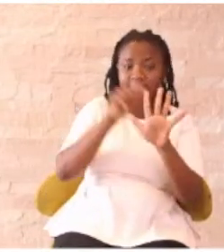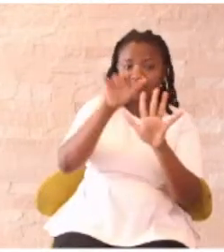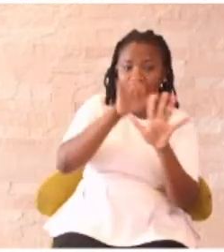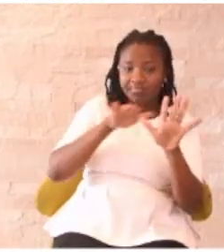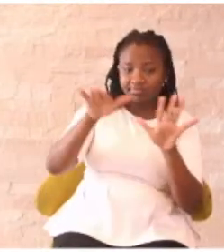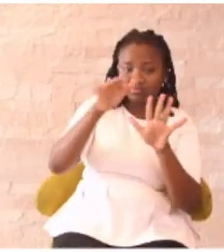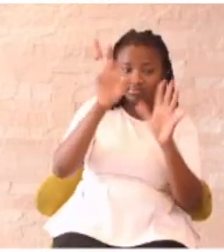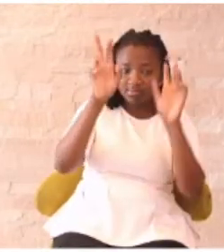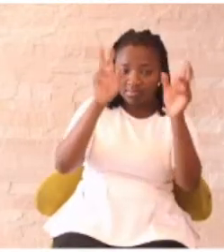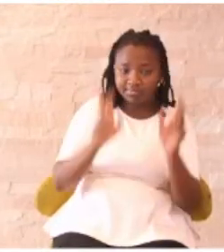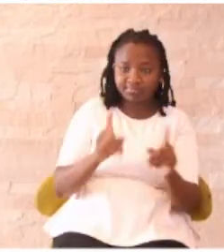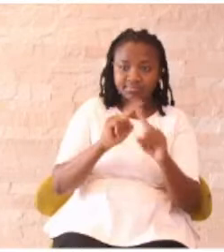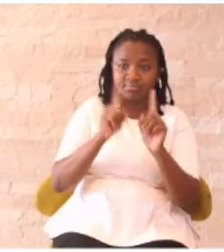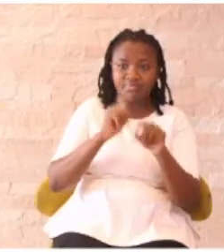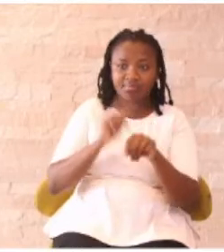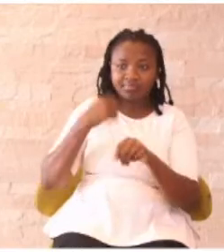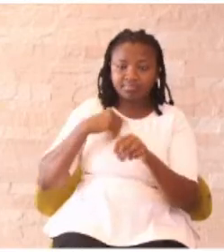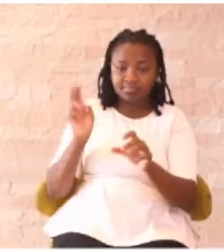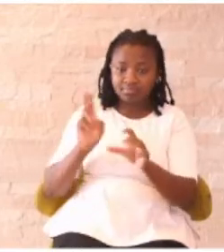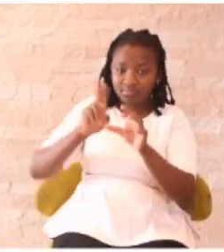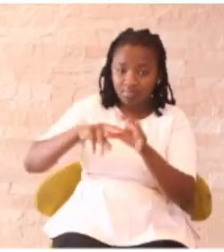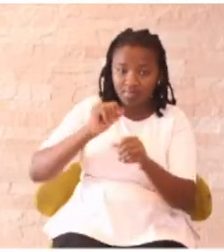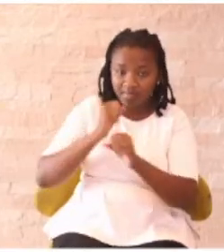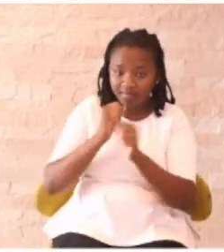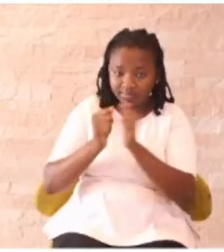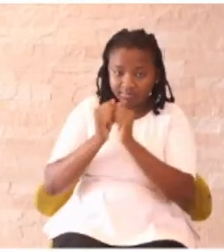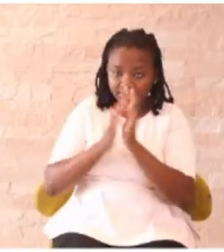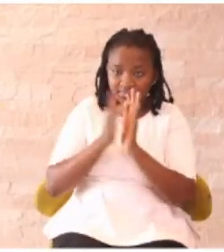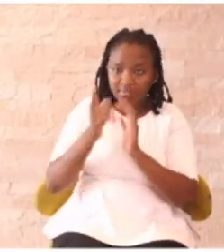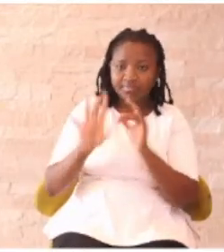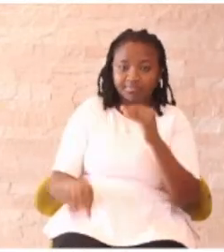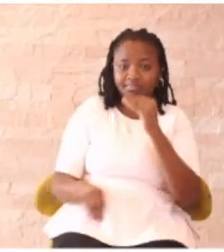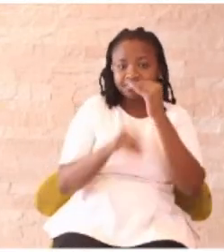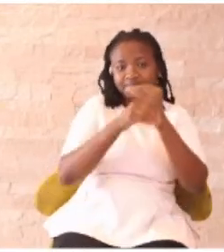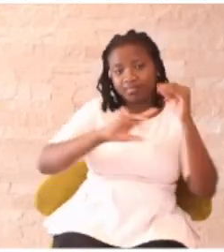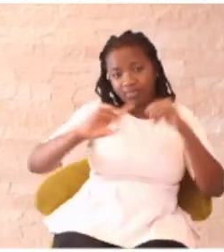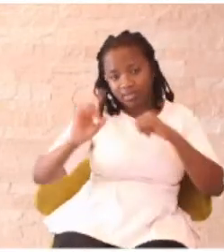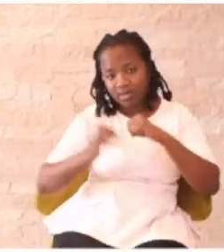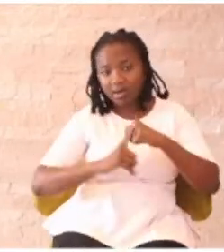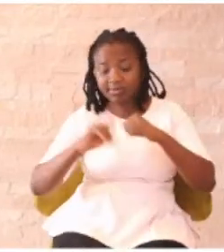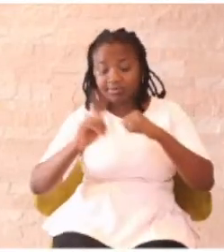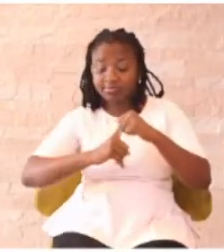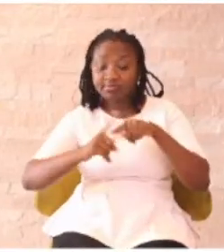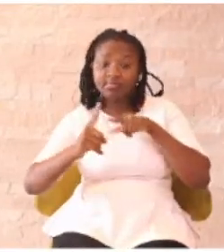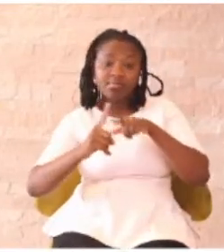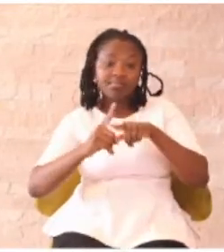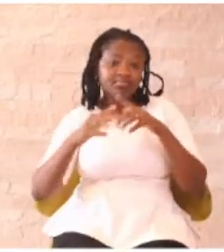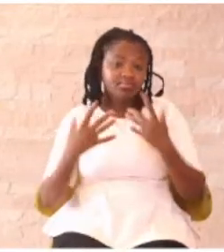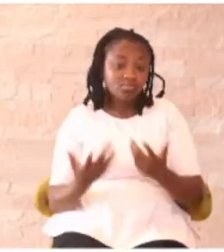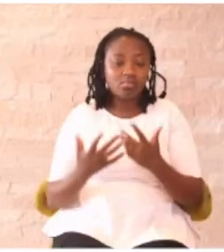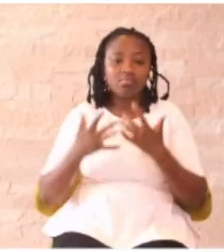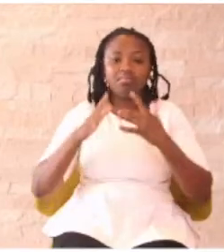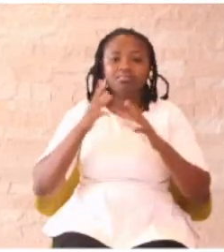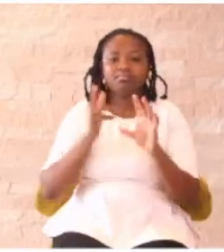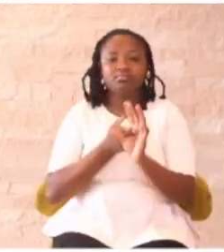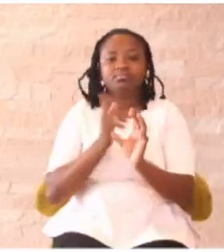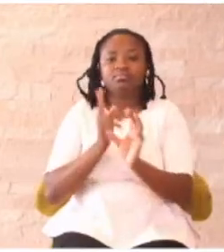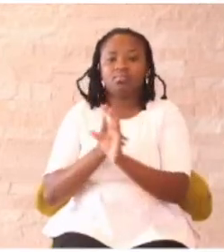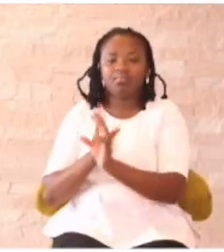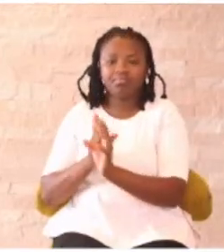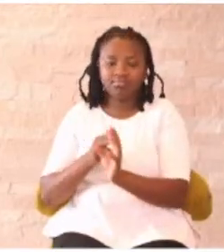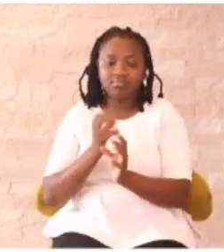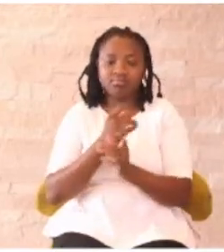EWDNA, these TASFA EDRs add the 6th thematic area, the participations of women